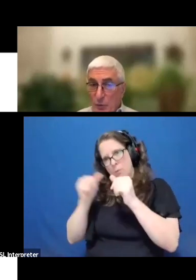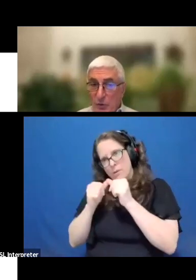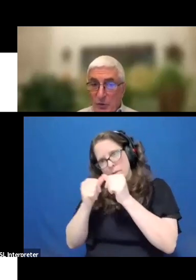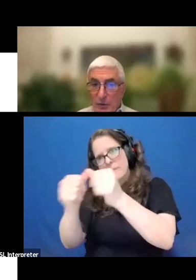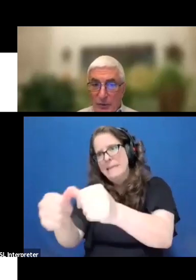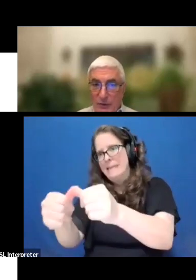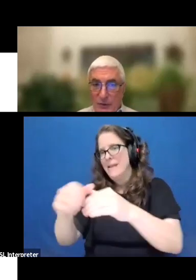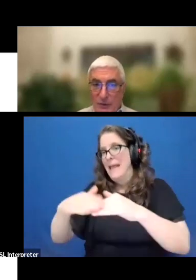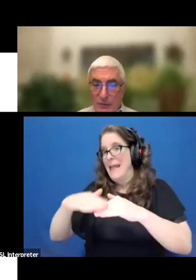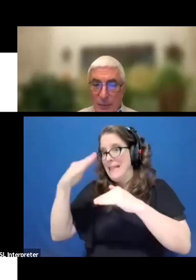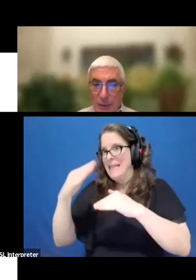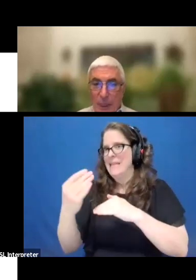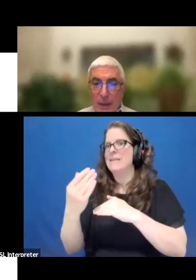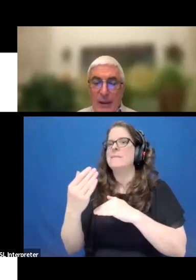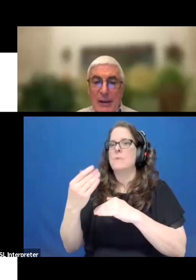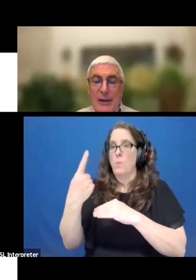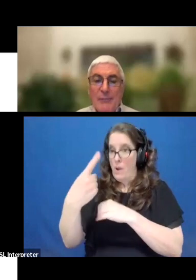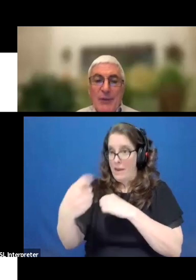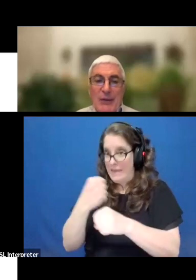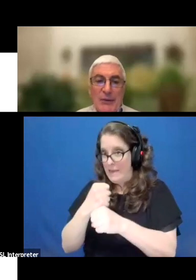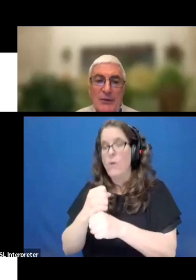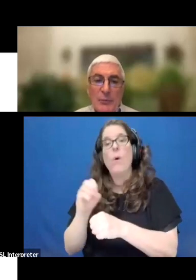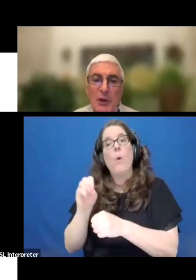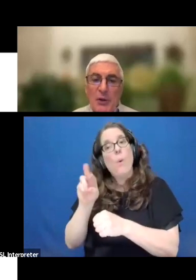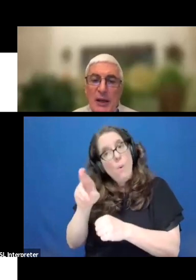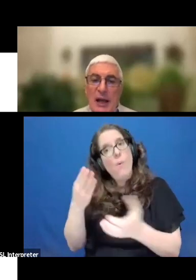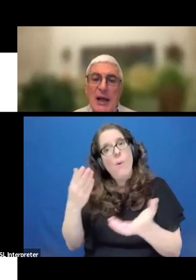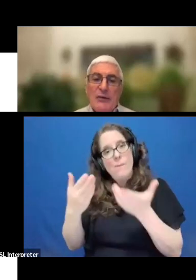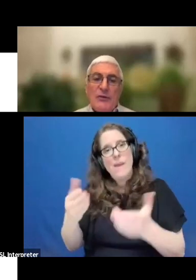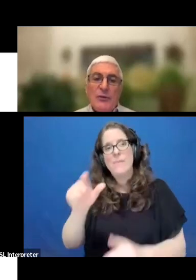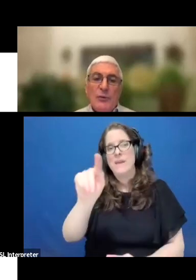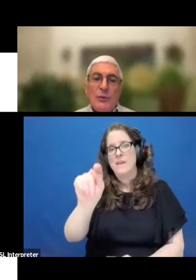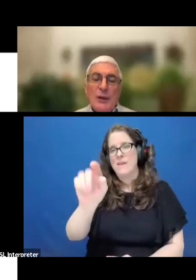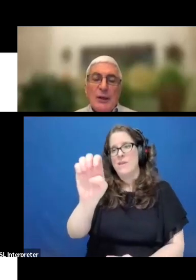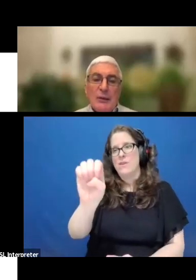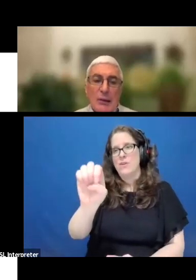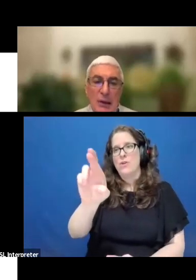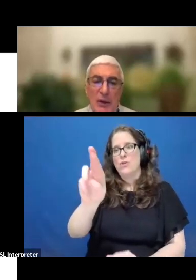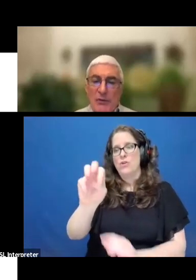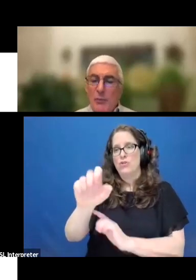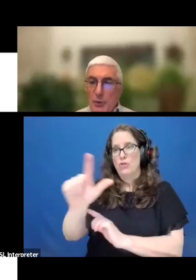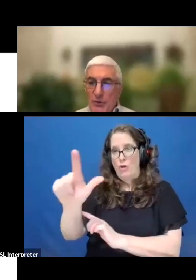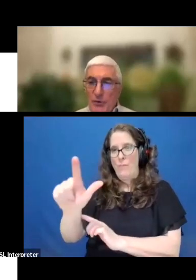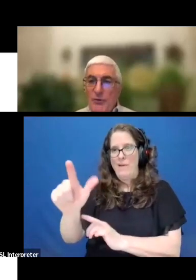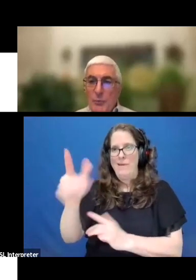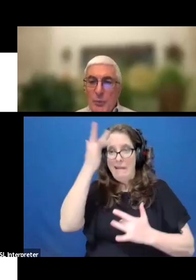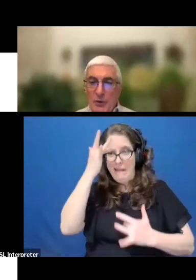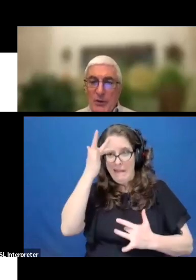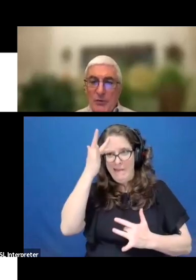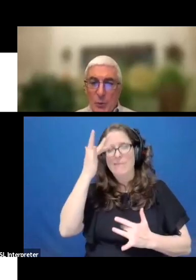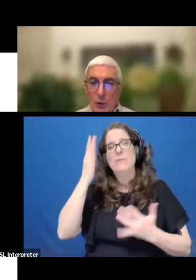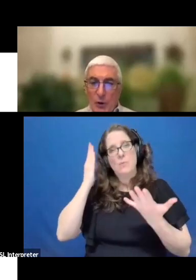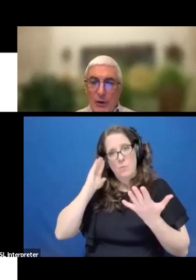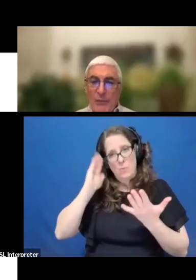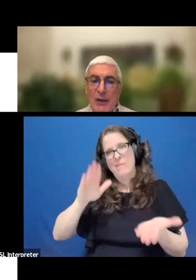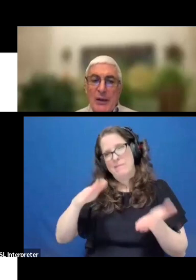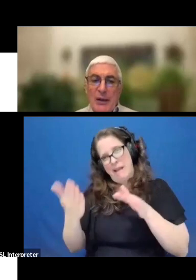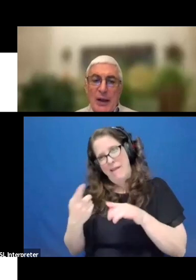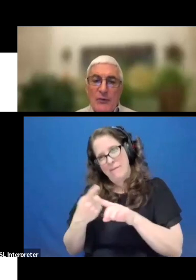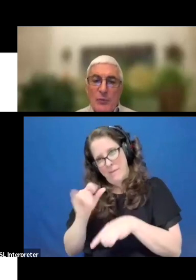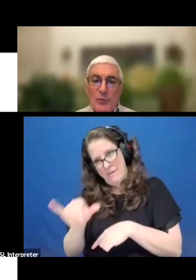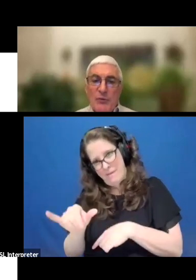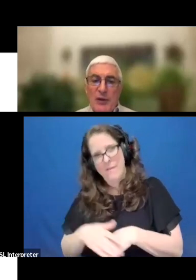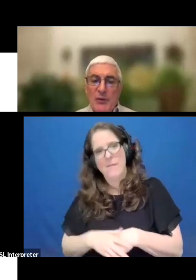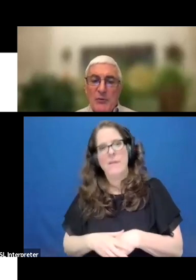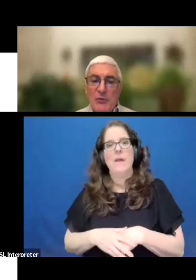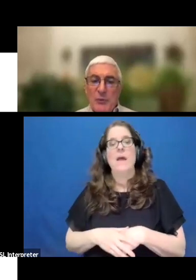a terminal illness. And the disability has to limit the person's ability to work. It